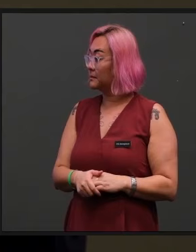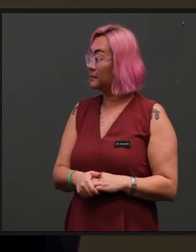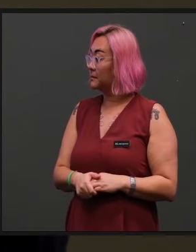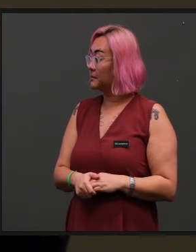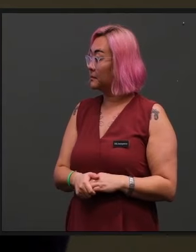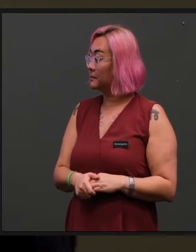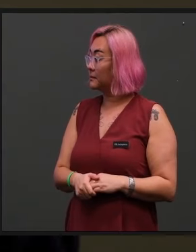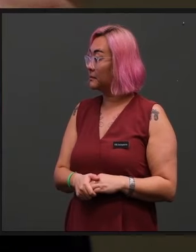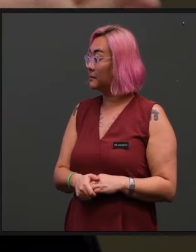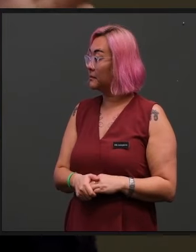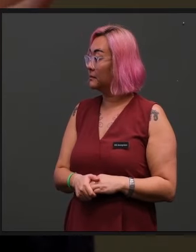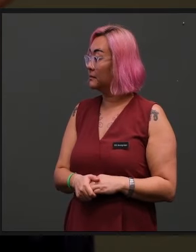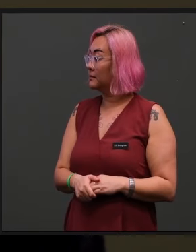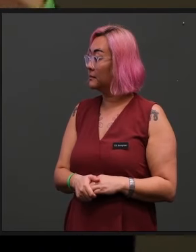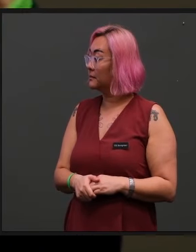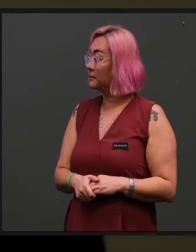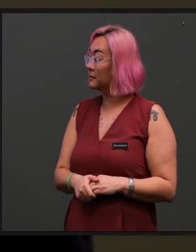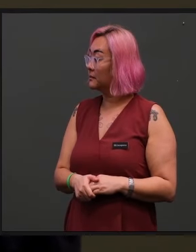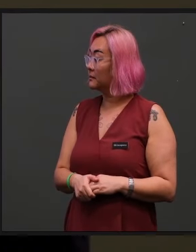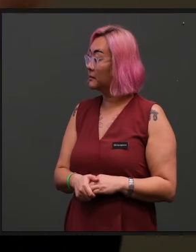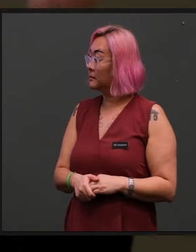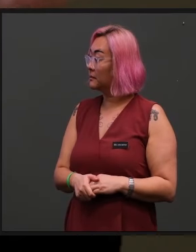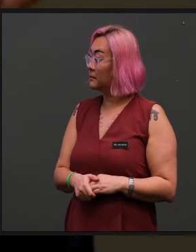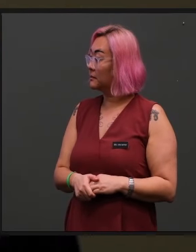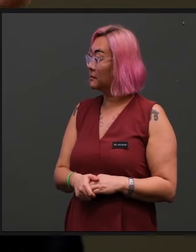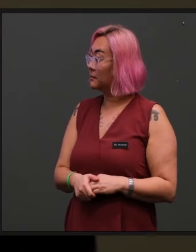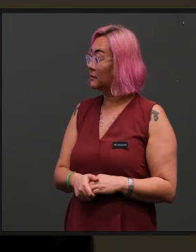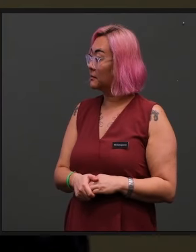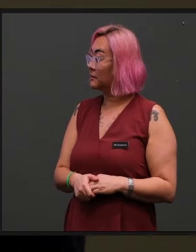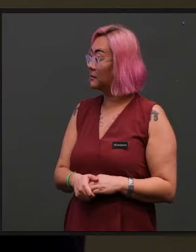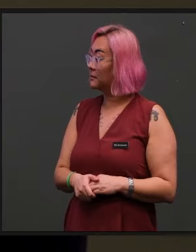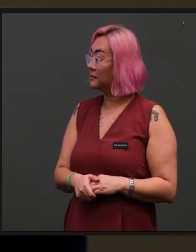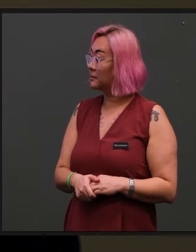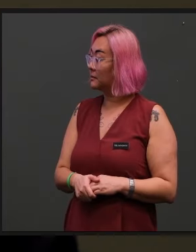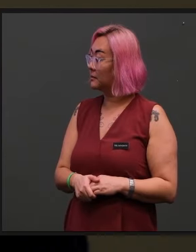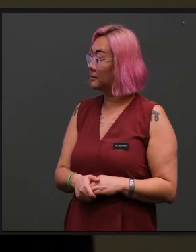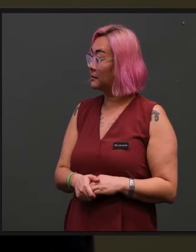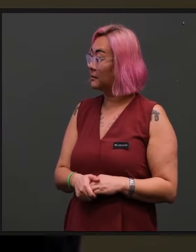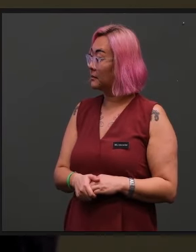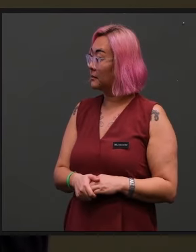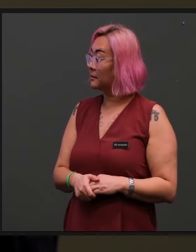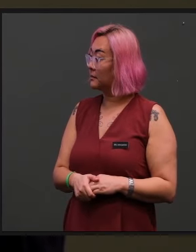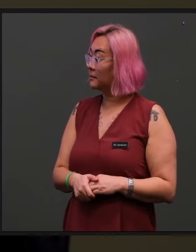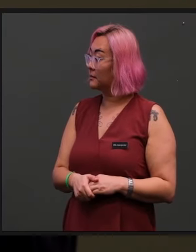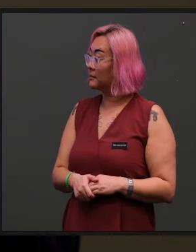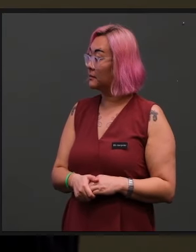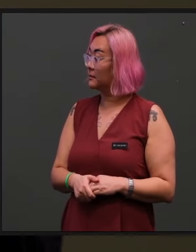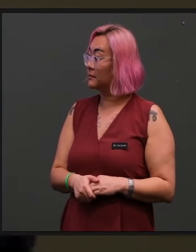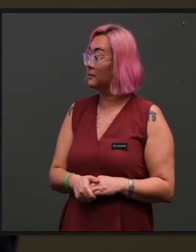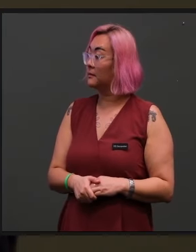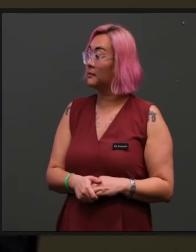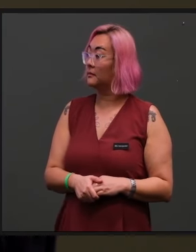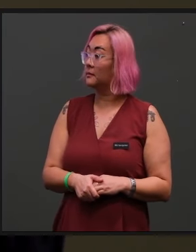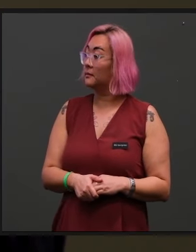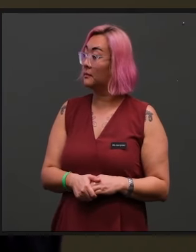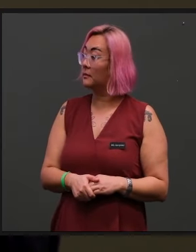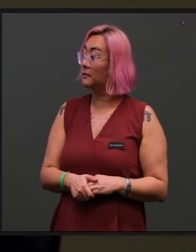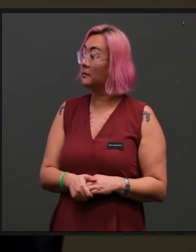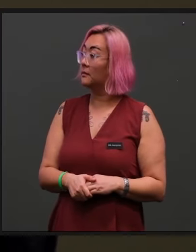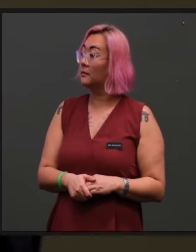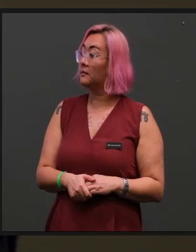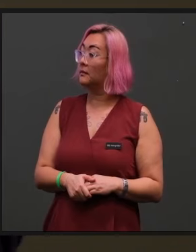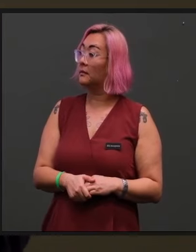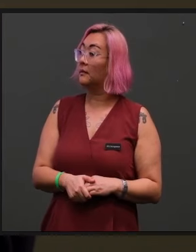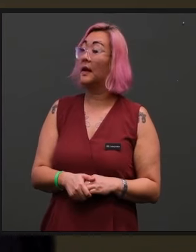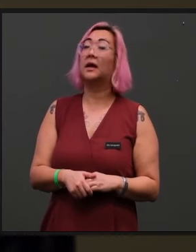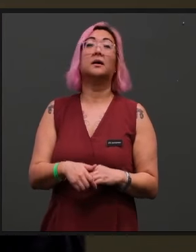game, right? You would have, if there's just for context in the game, there is a helpline in there, and it's got a lot of good jokes, and